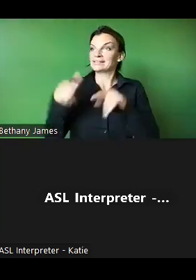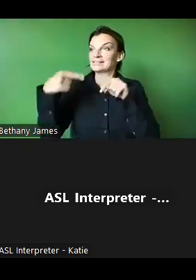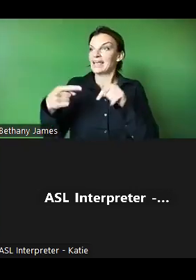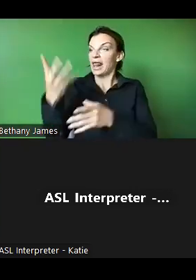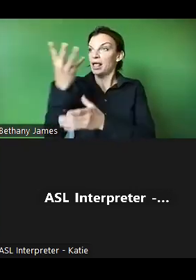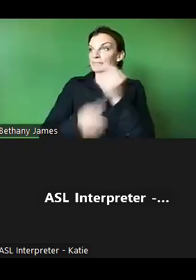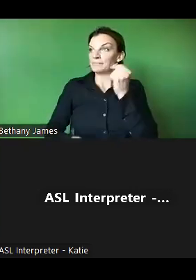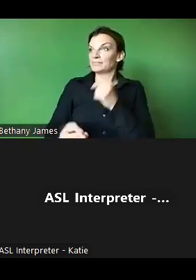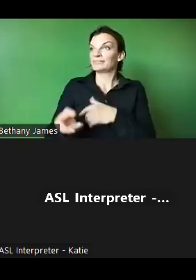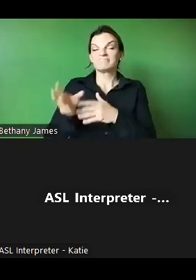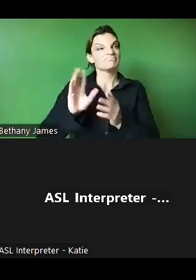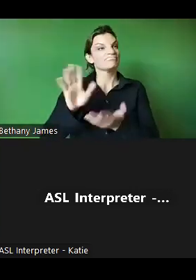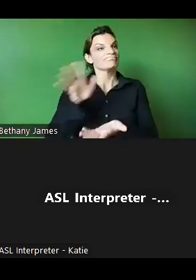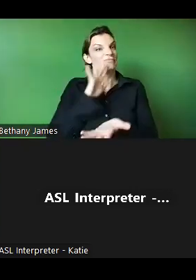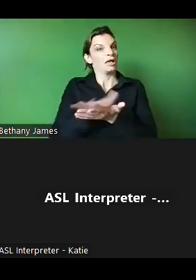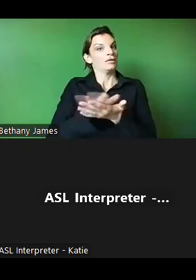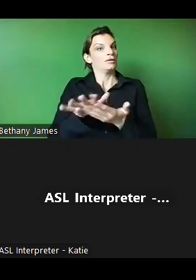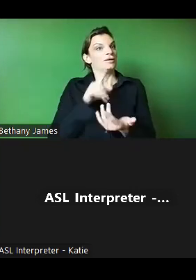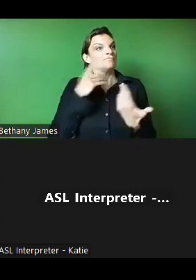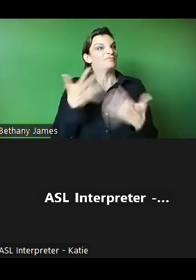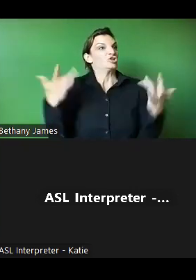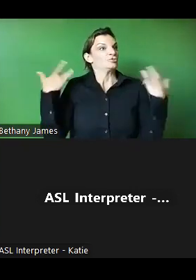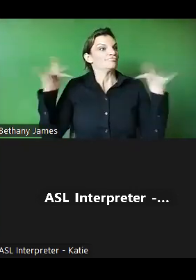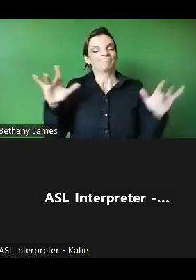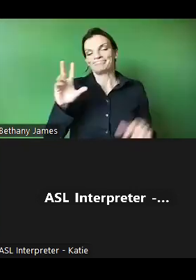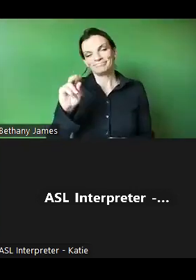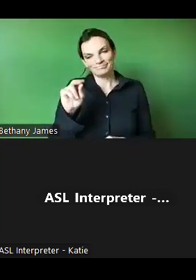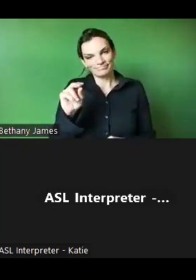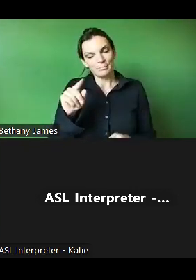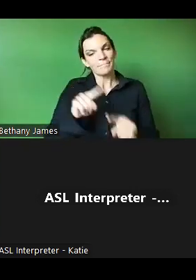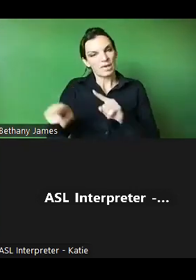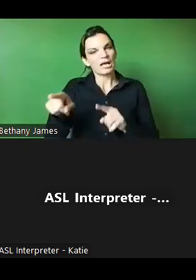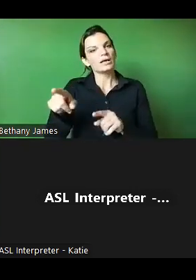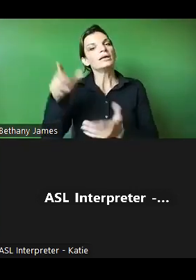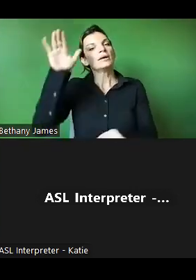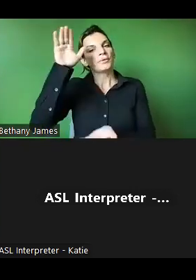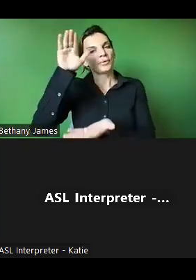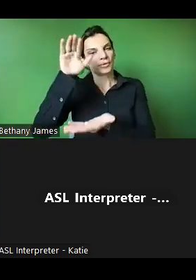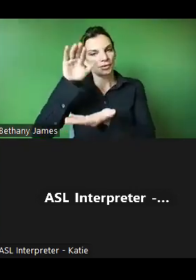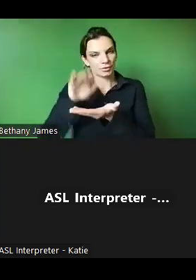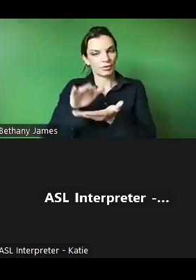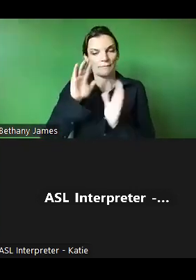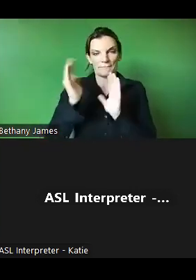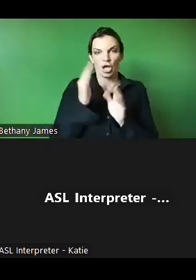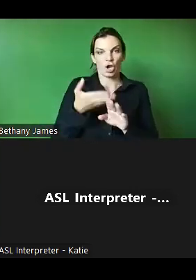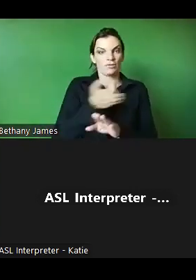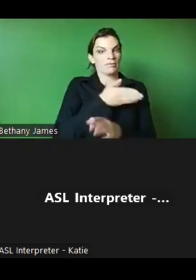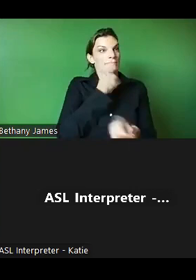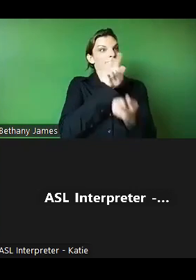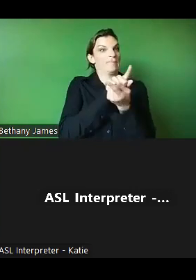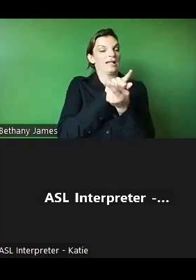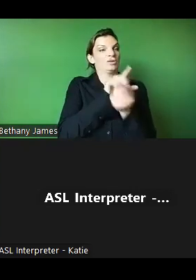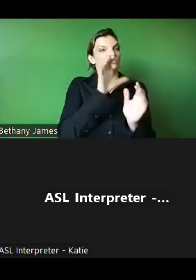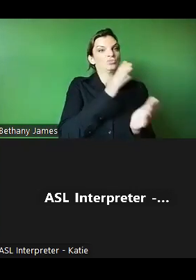but what a remarkable transformation from what the person was experiencing when you first met her. Also, I think